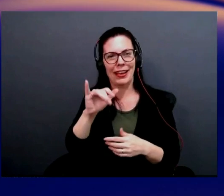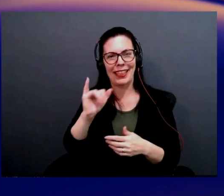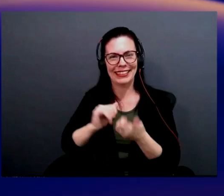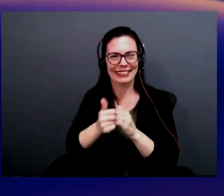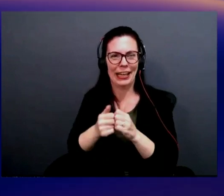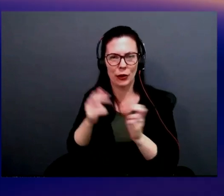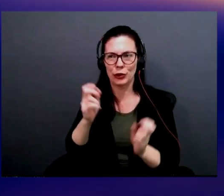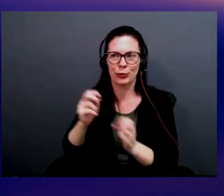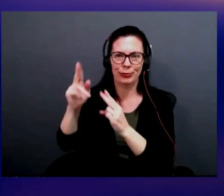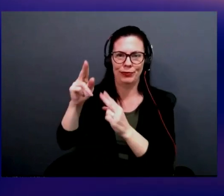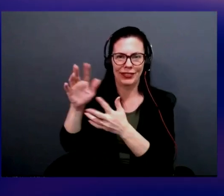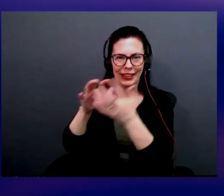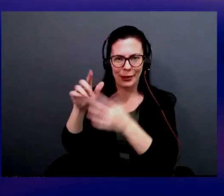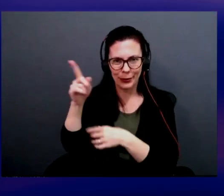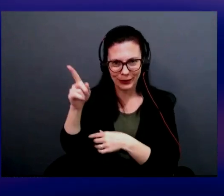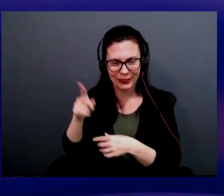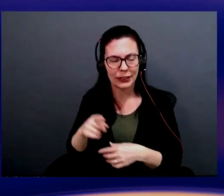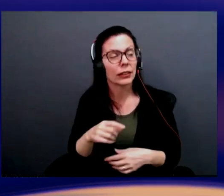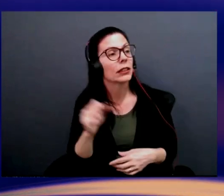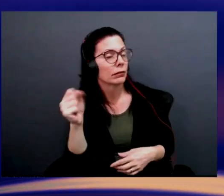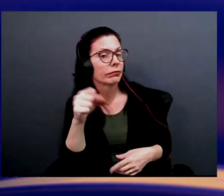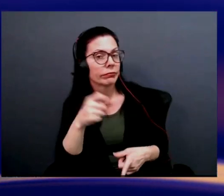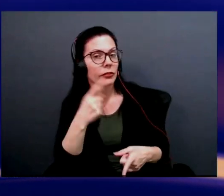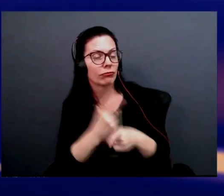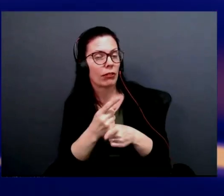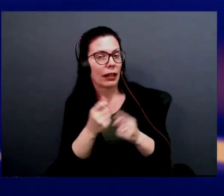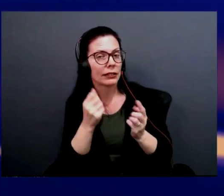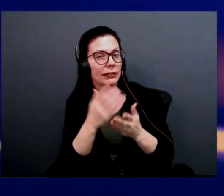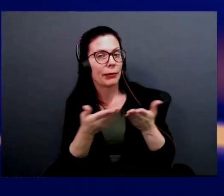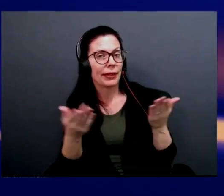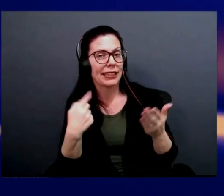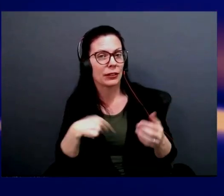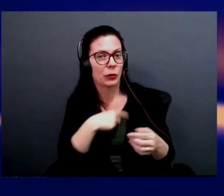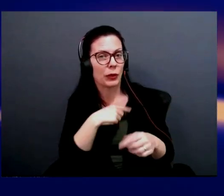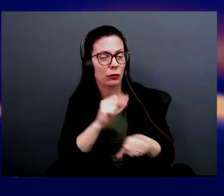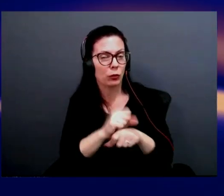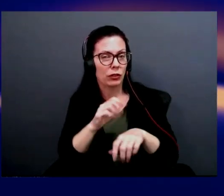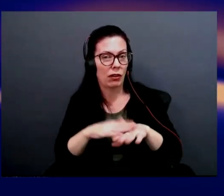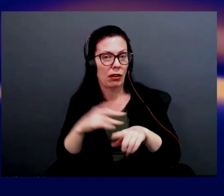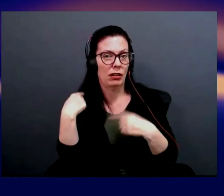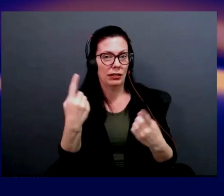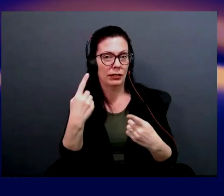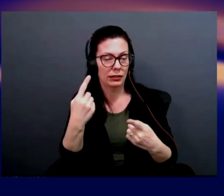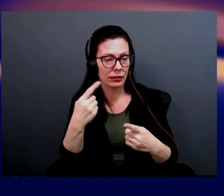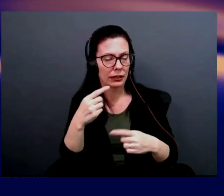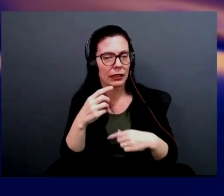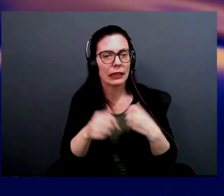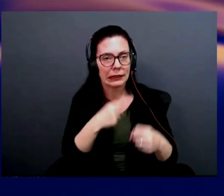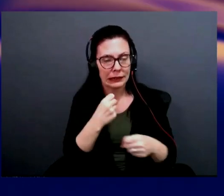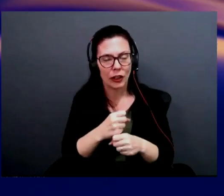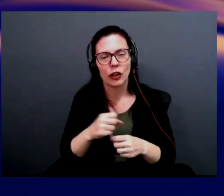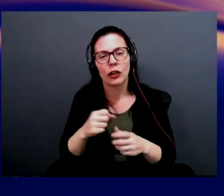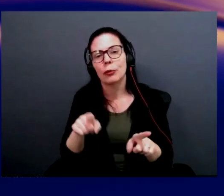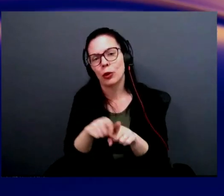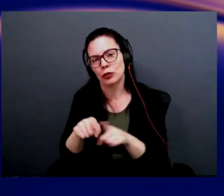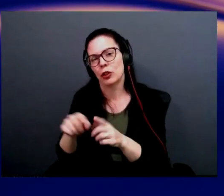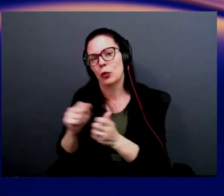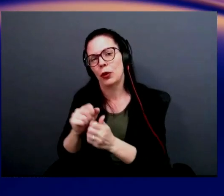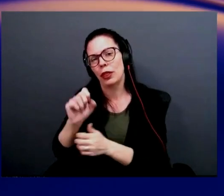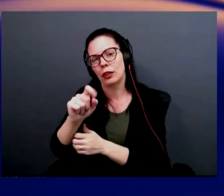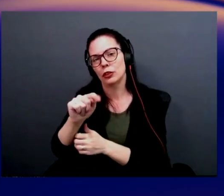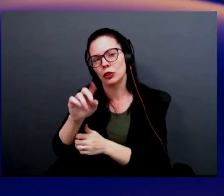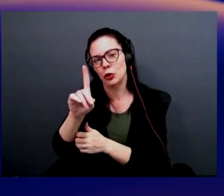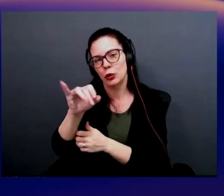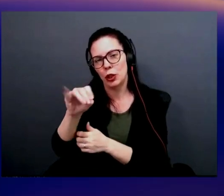And really some of the things that we've been working on this past year and with Studio is building out more extensibility. Like you kind of